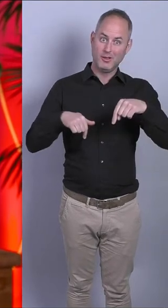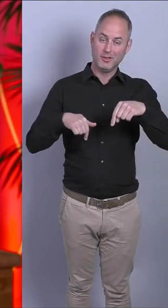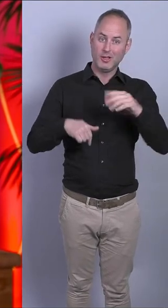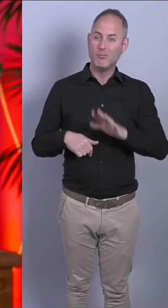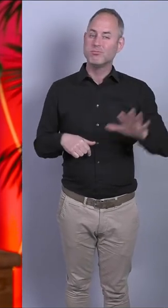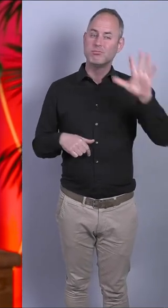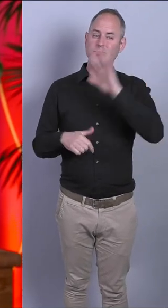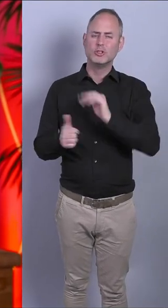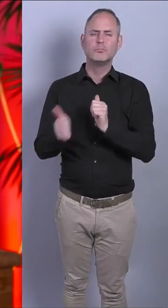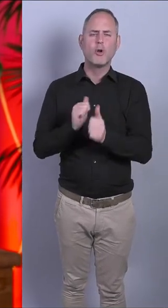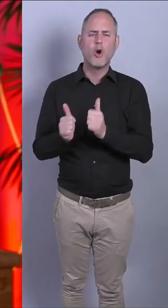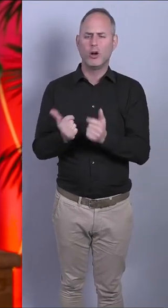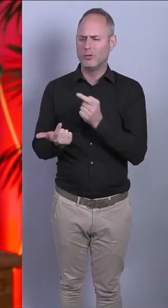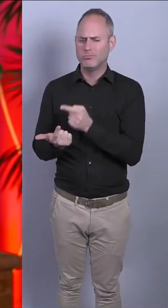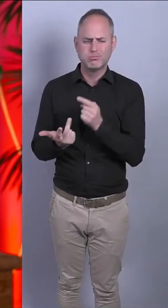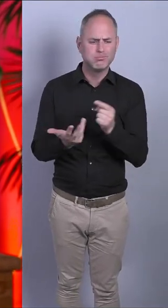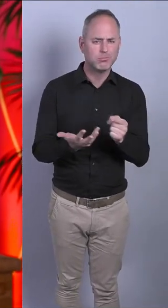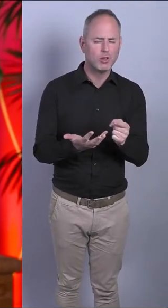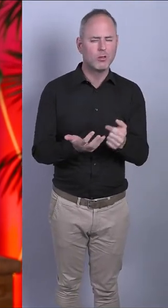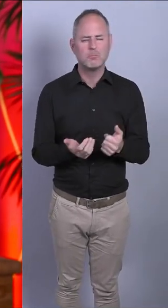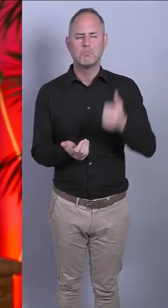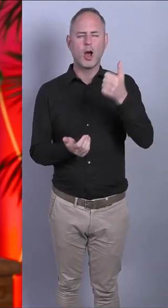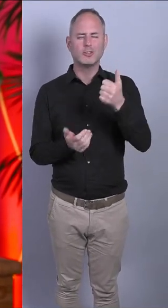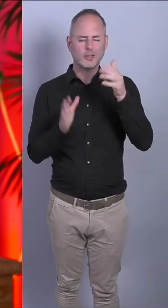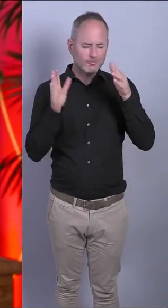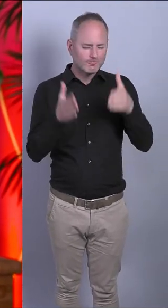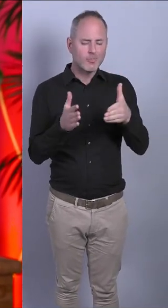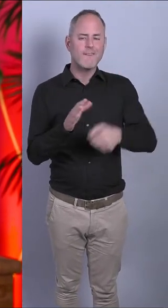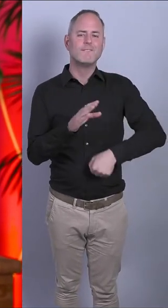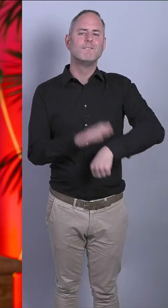that Germany cannot do without.